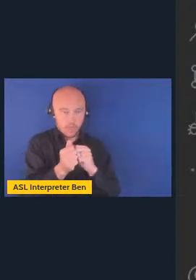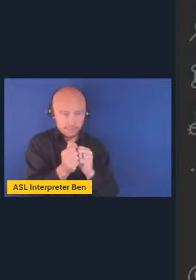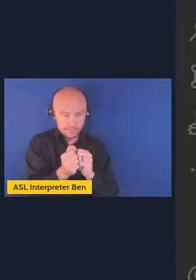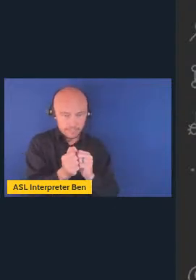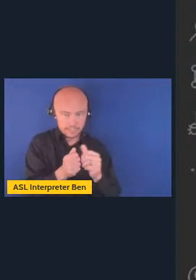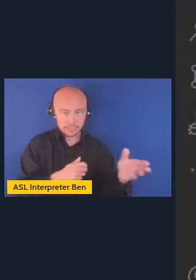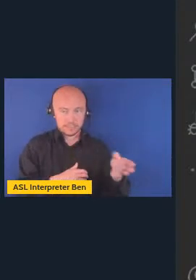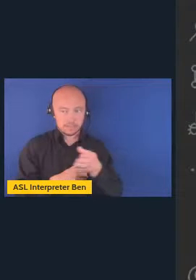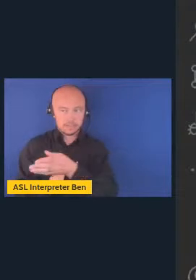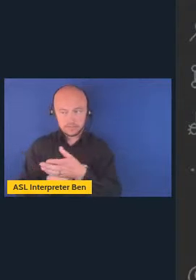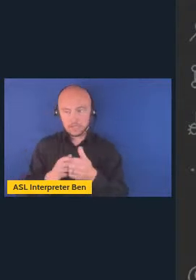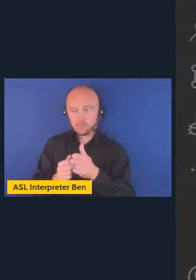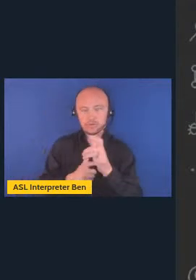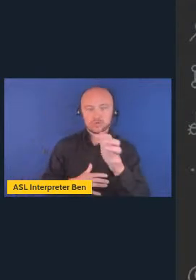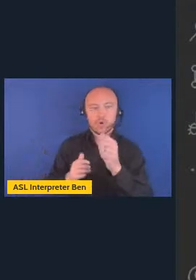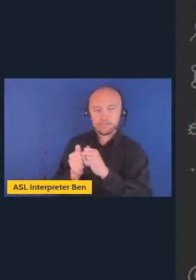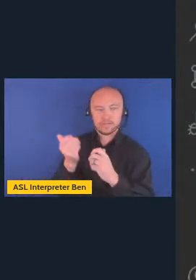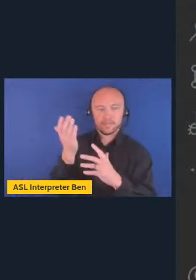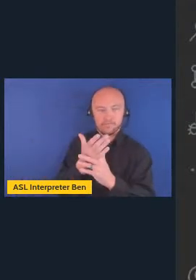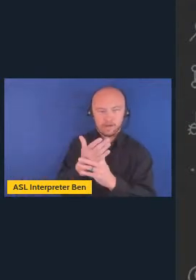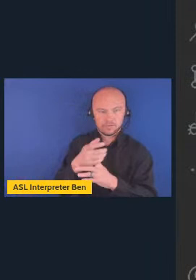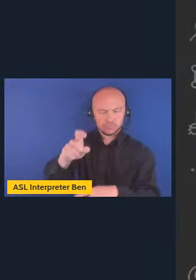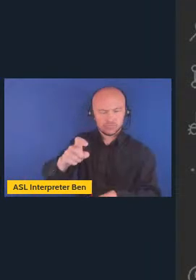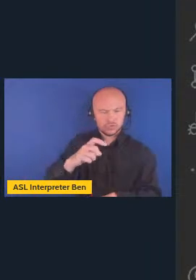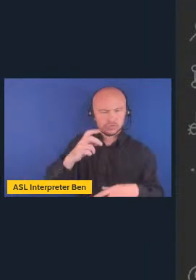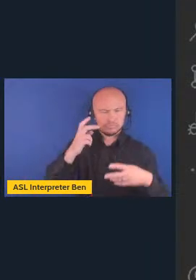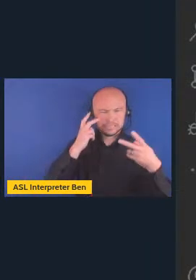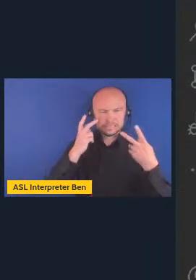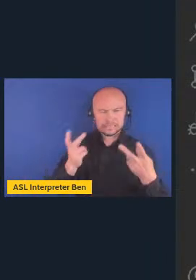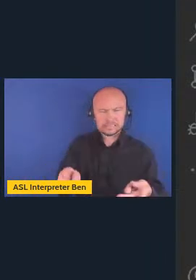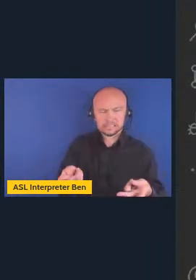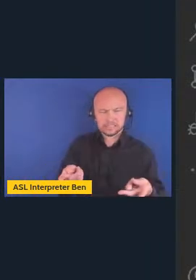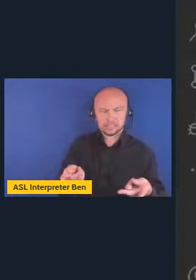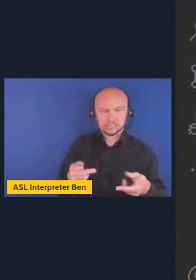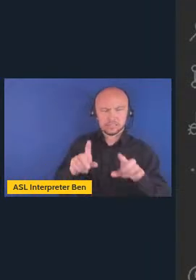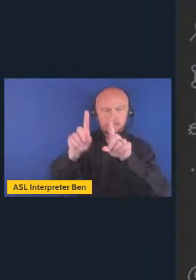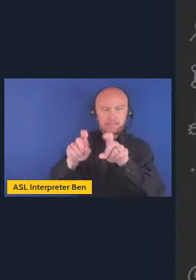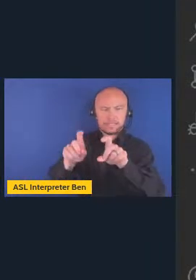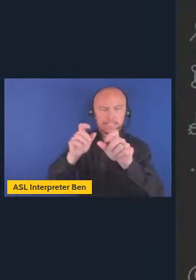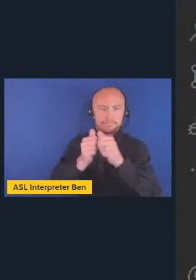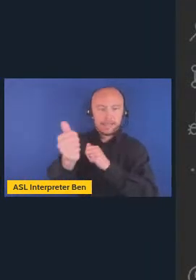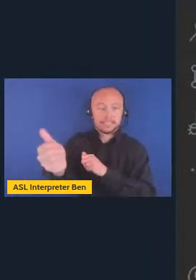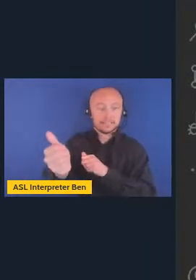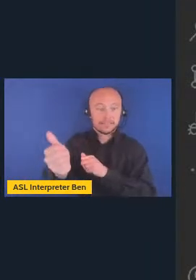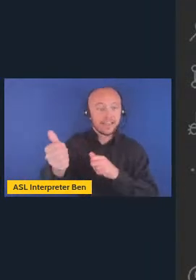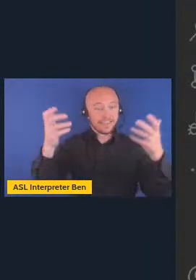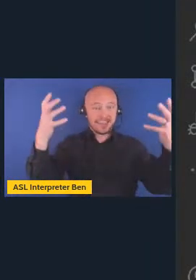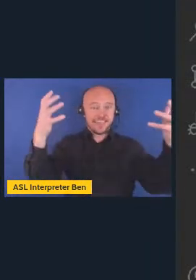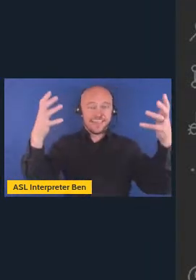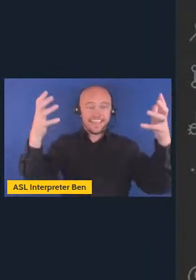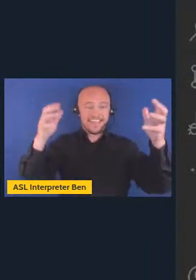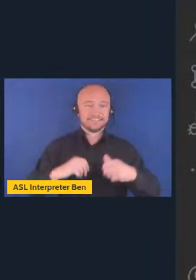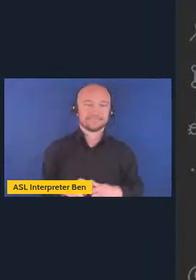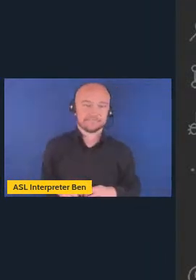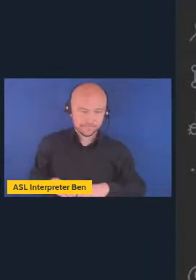when I update the file, it will update. So I should be seeing the test passing, which is awesome.